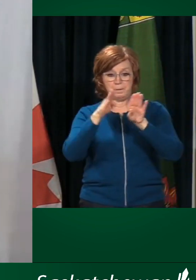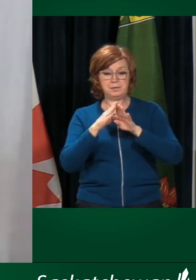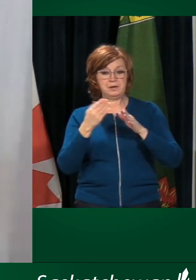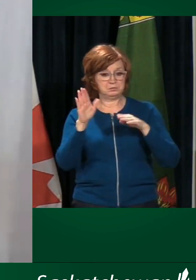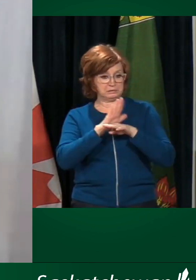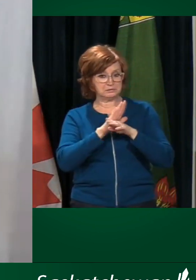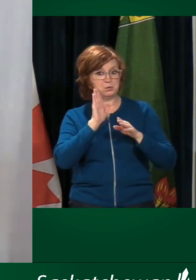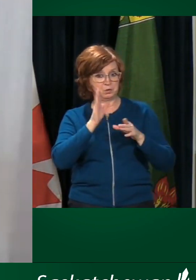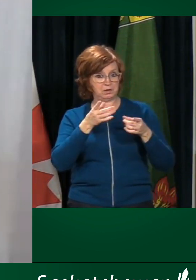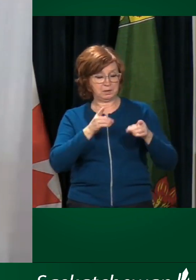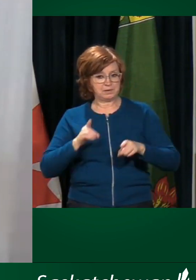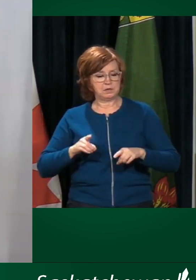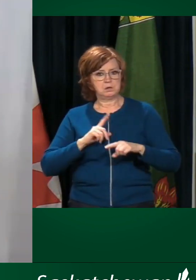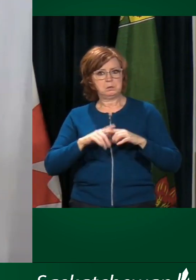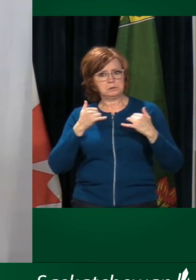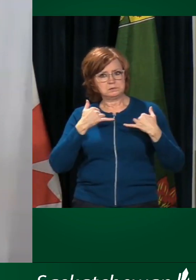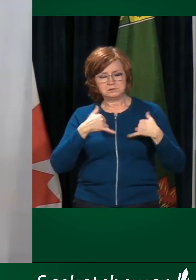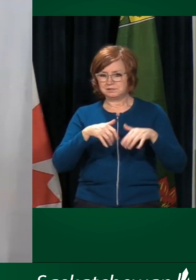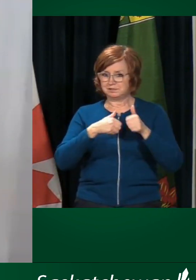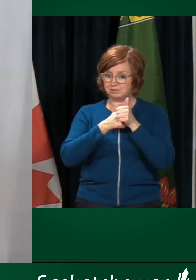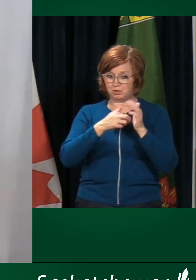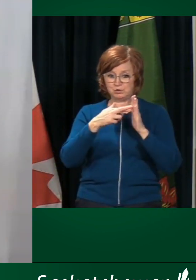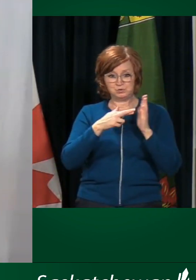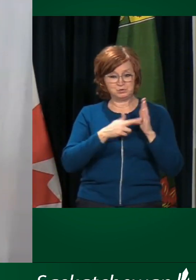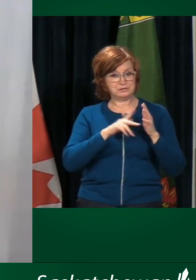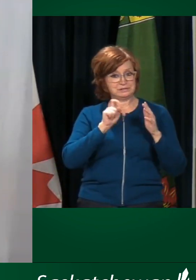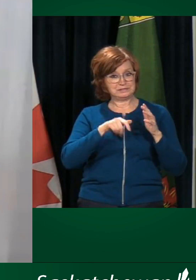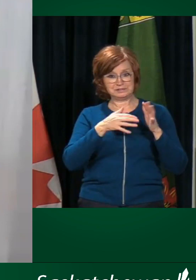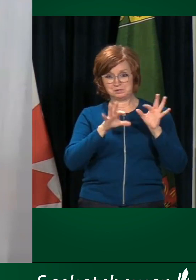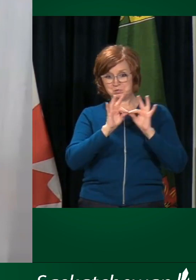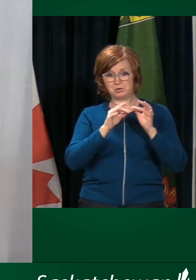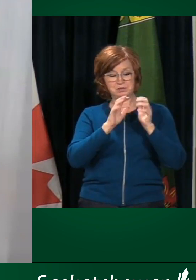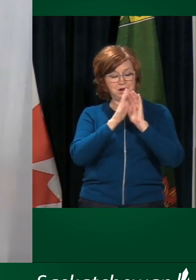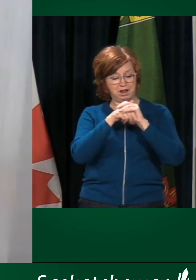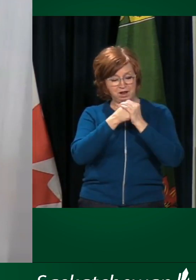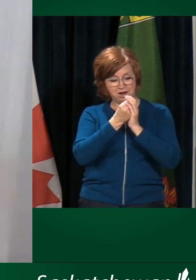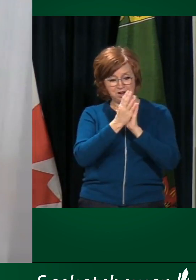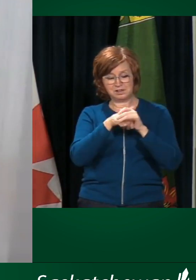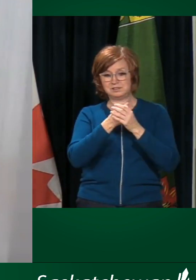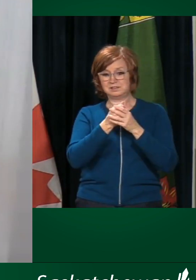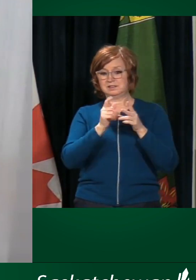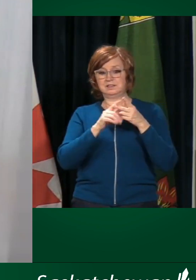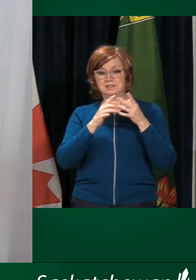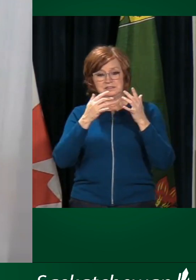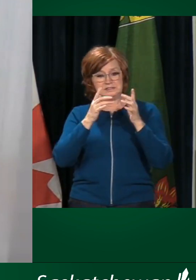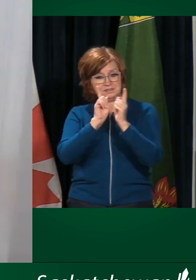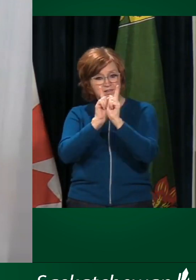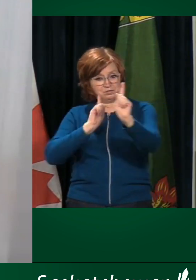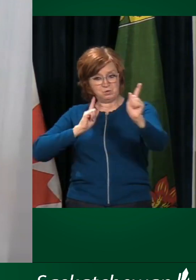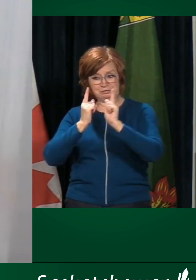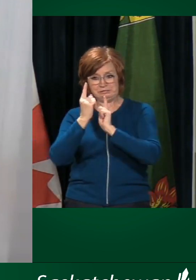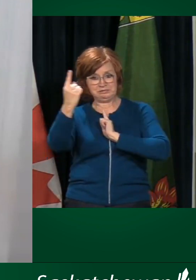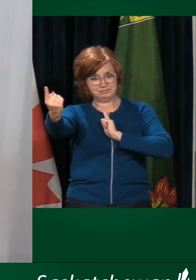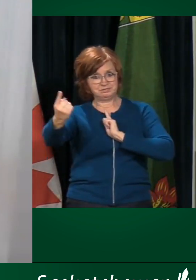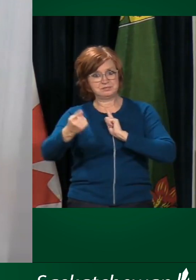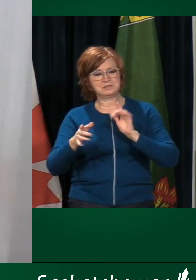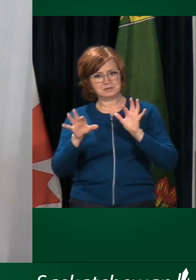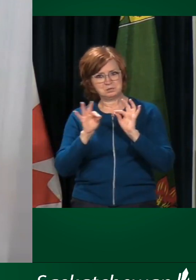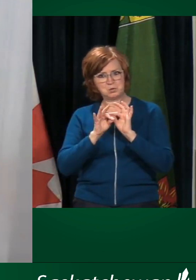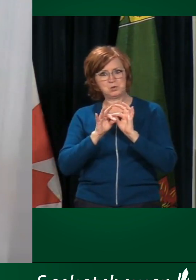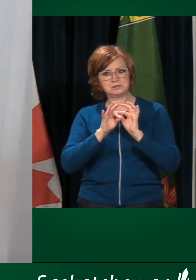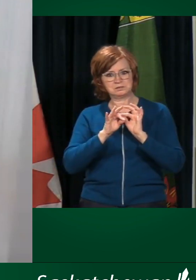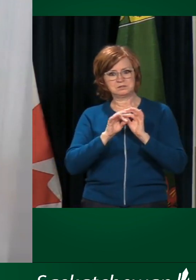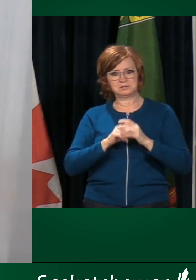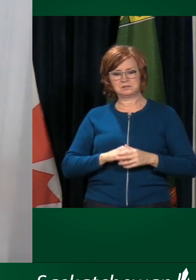hand washing needs to remain in place. The core basic transmission prevention strategies